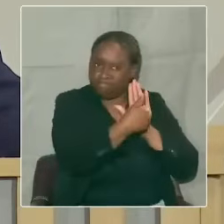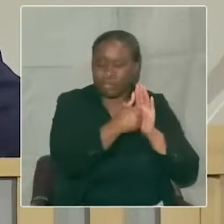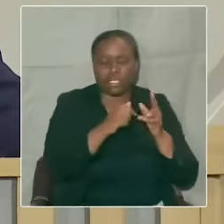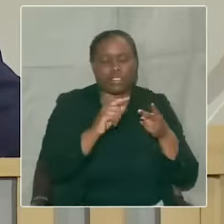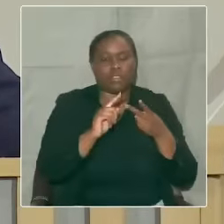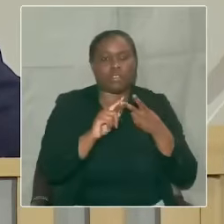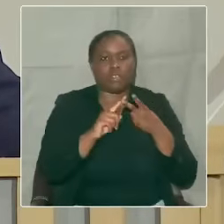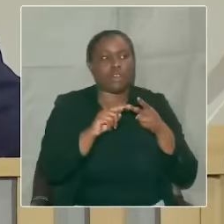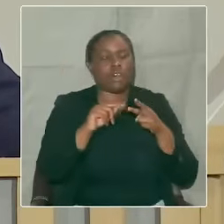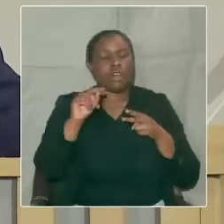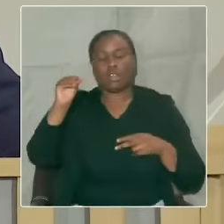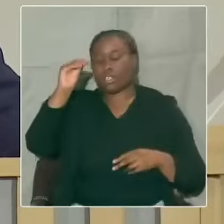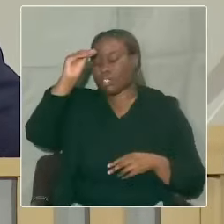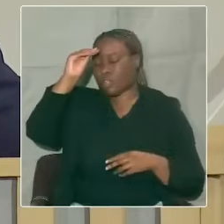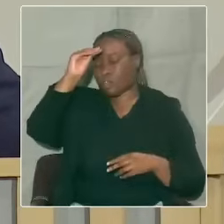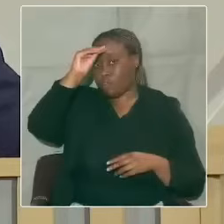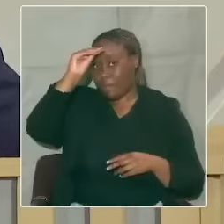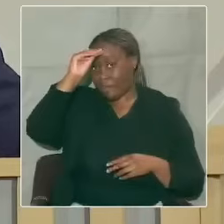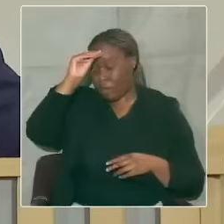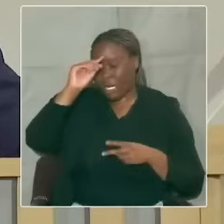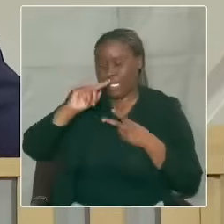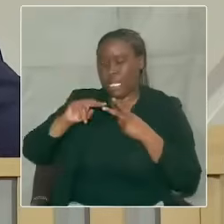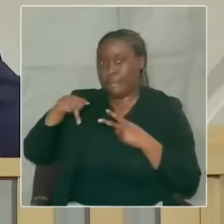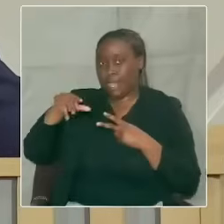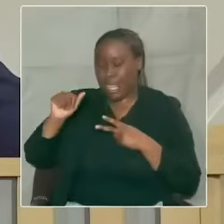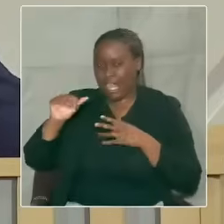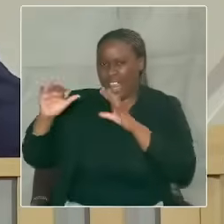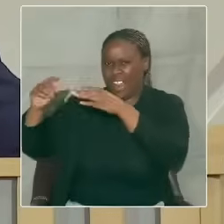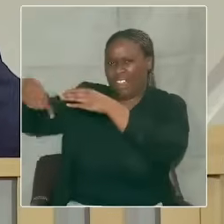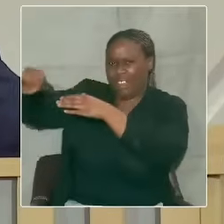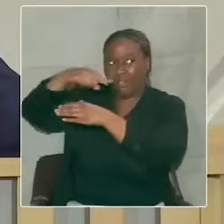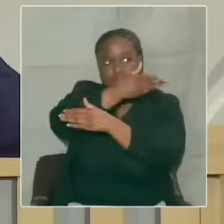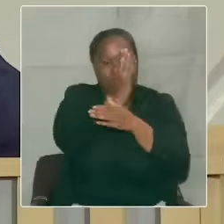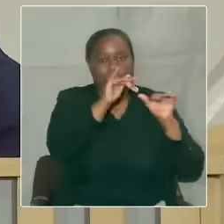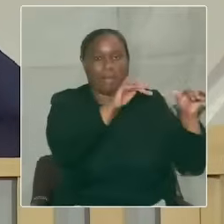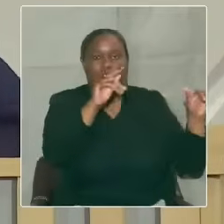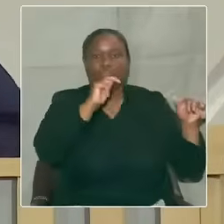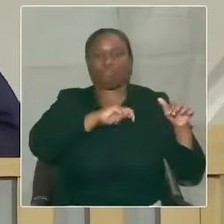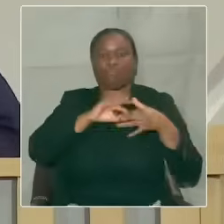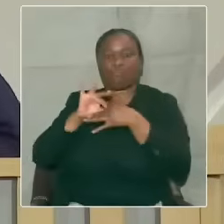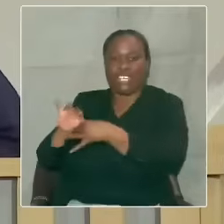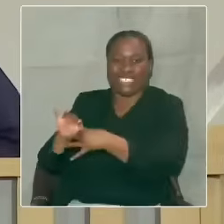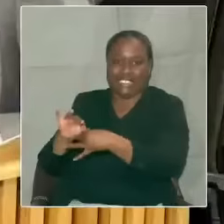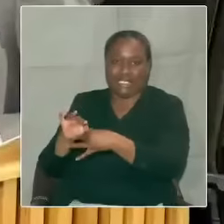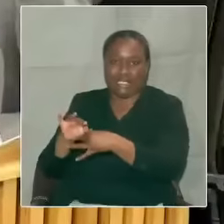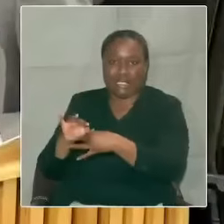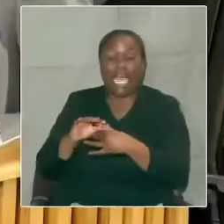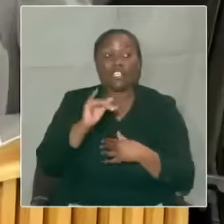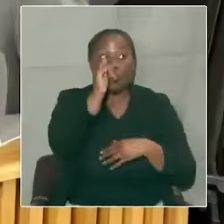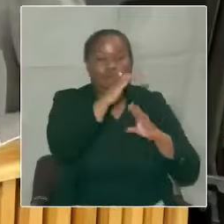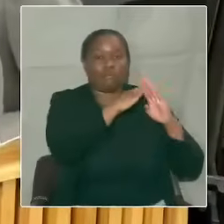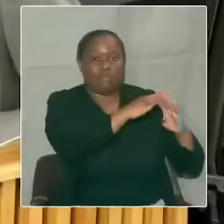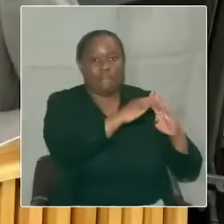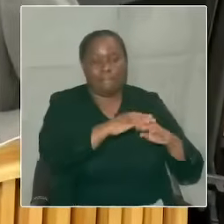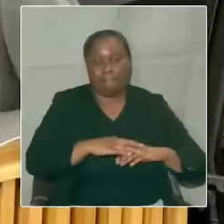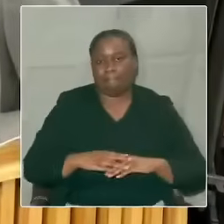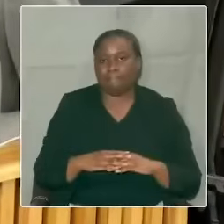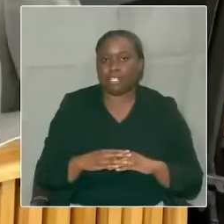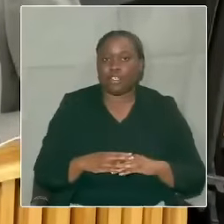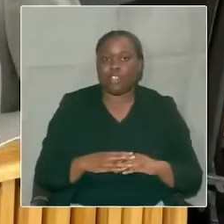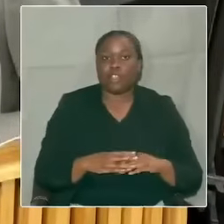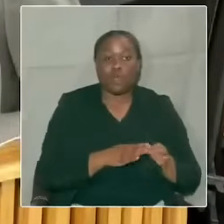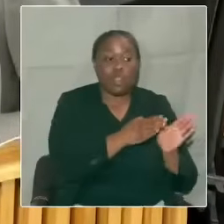foster public trust in the criminal justice system. So in essence, the three pillars